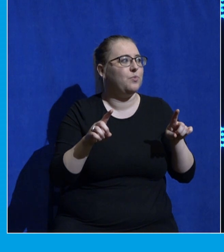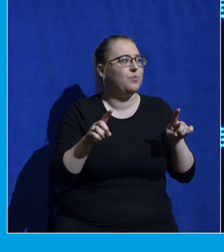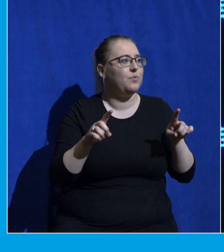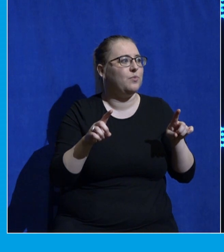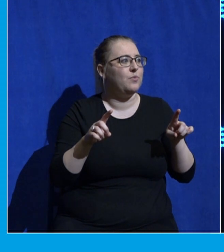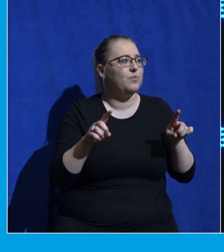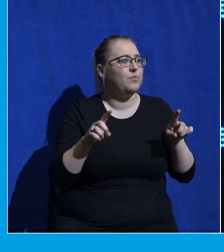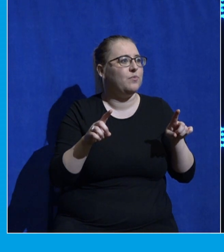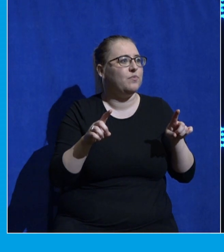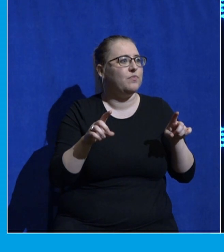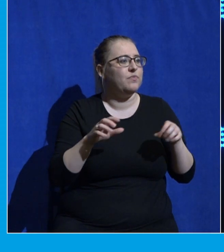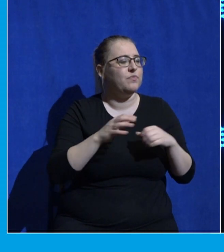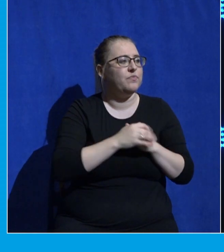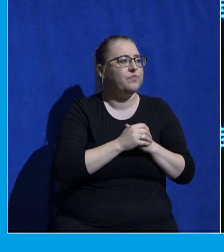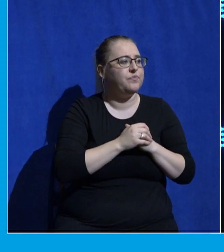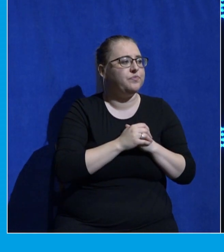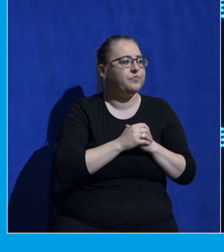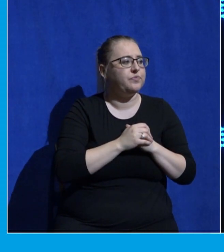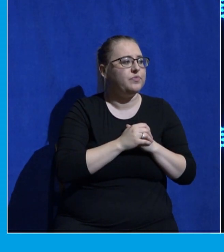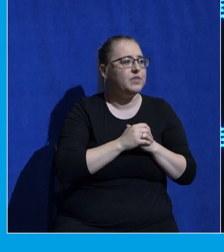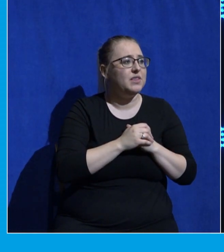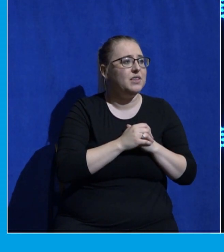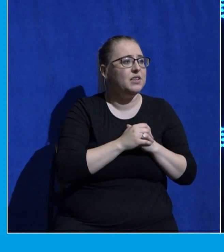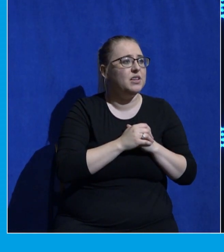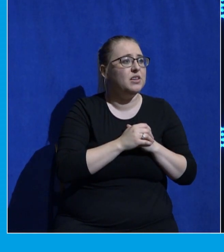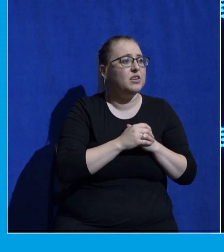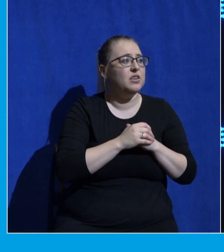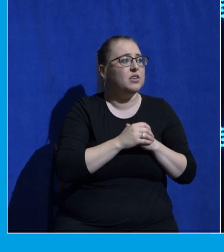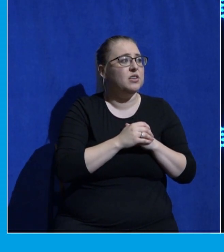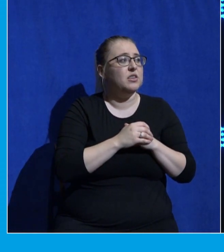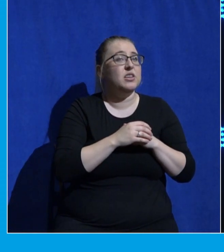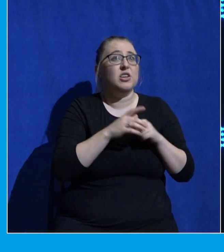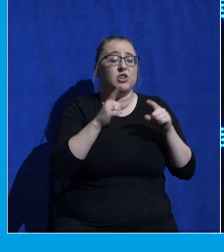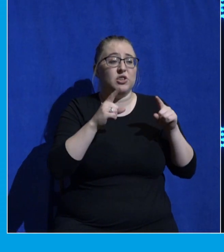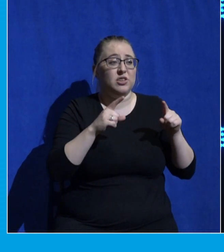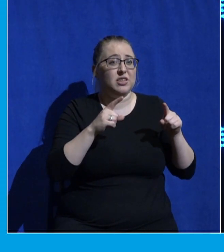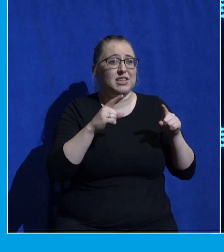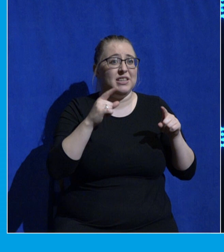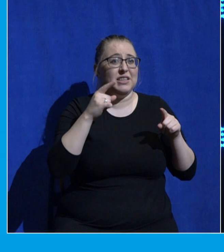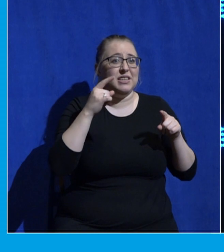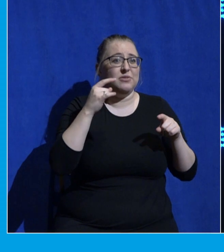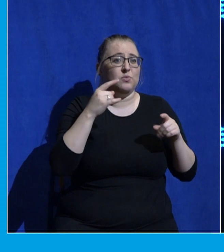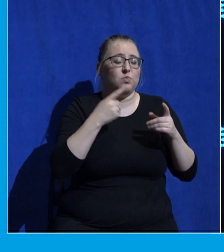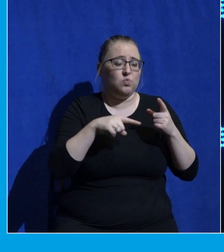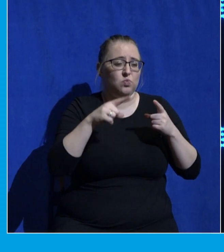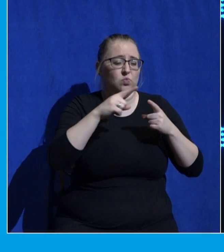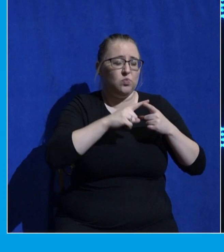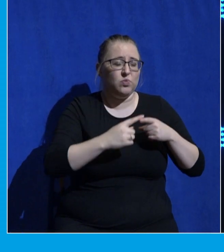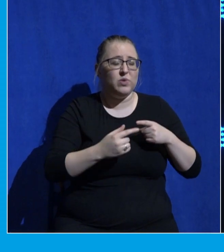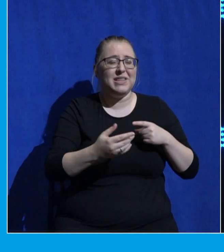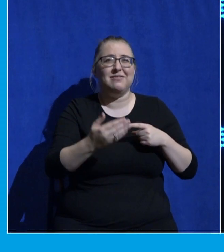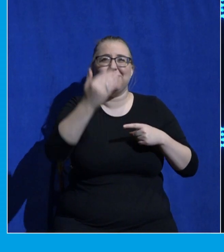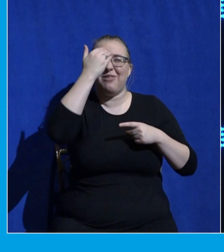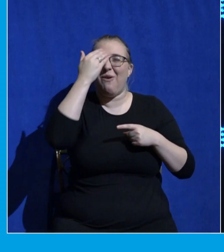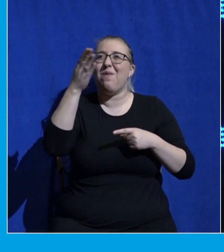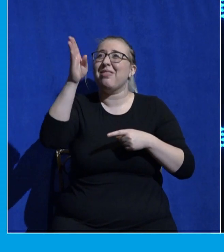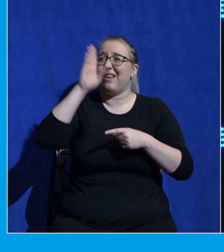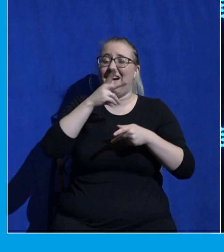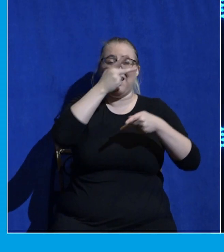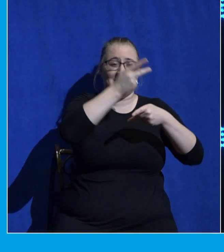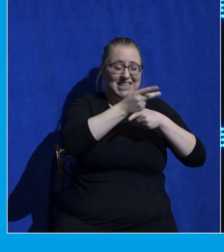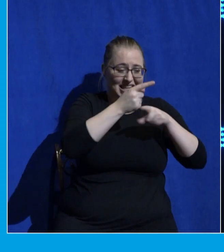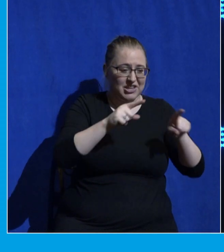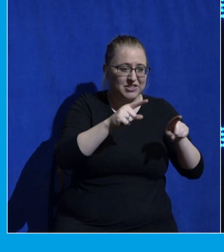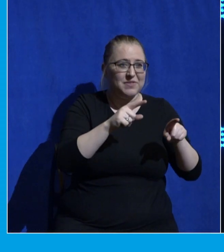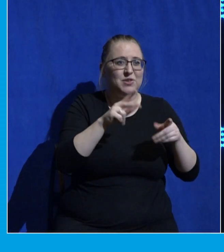However, hear me today. You come to know God as your keeper. This psalm becomes your song when you